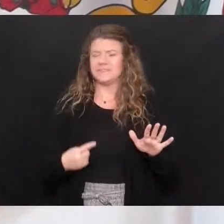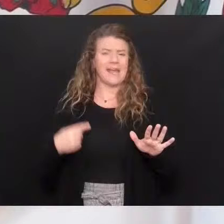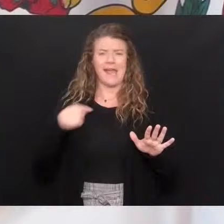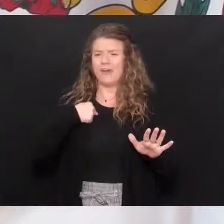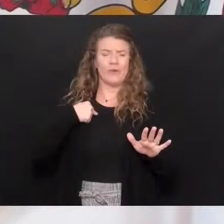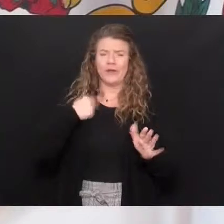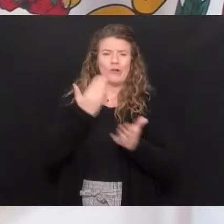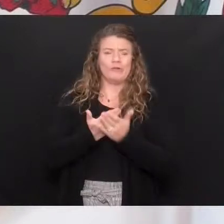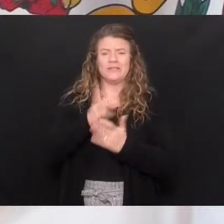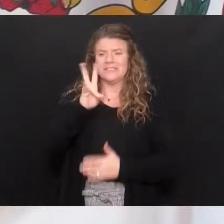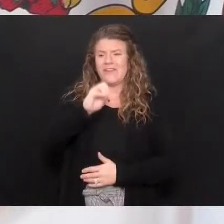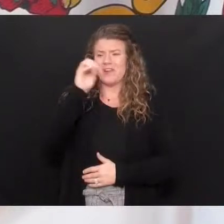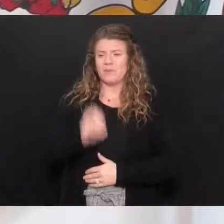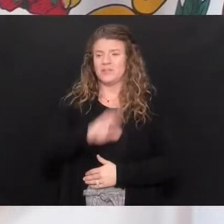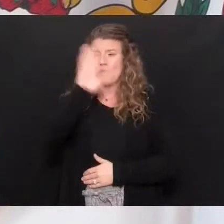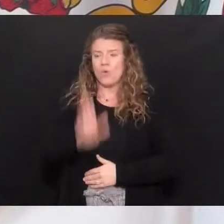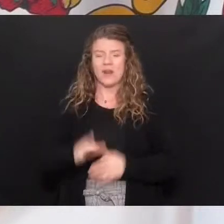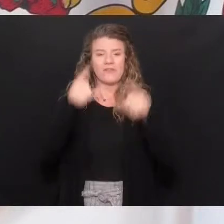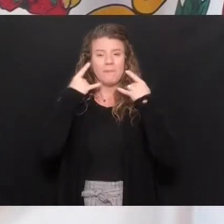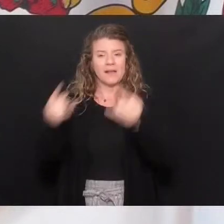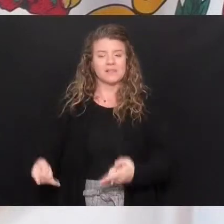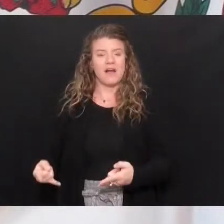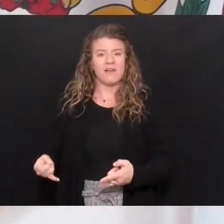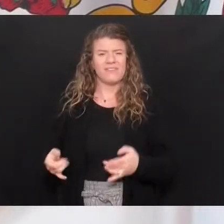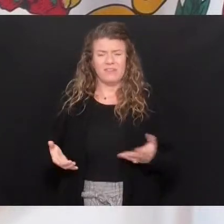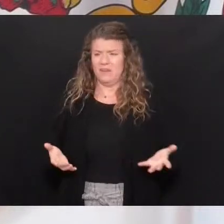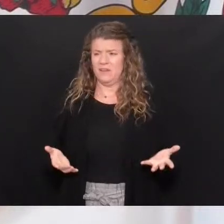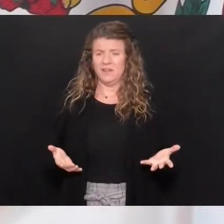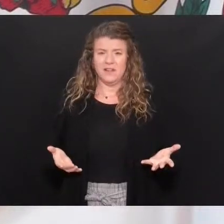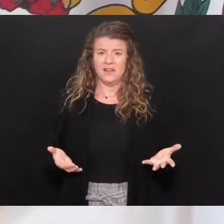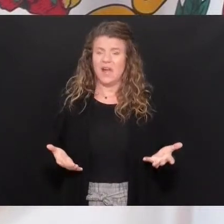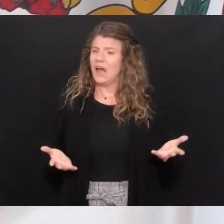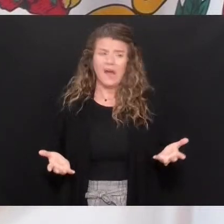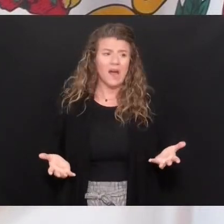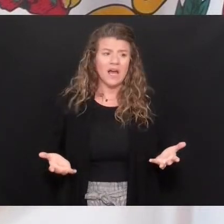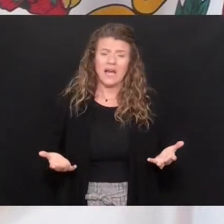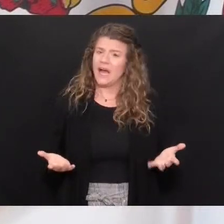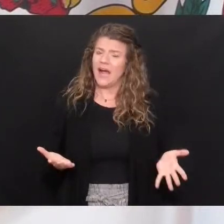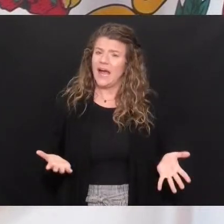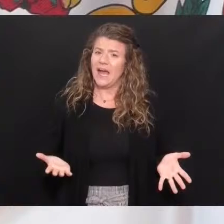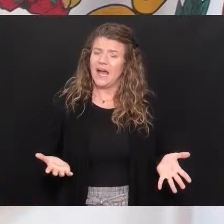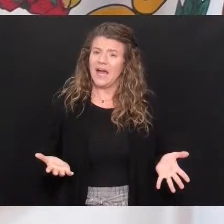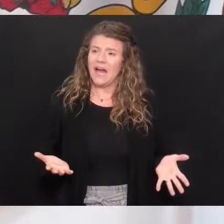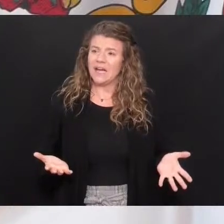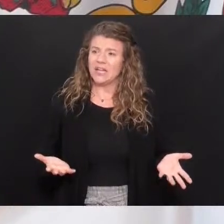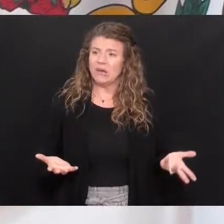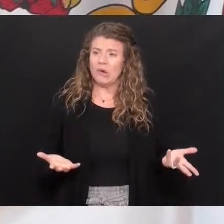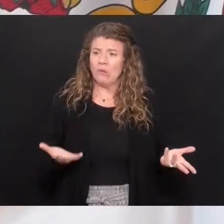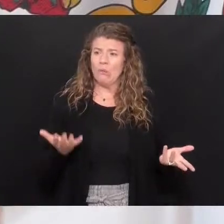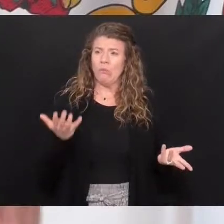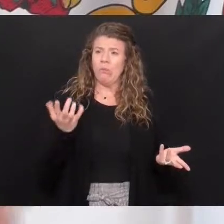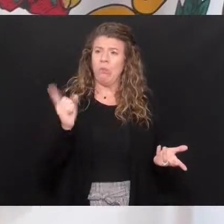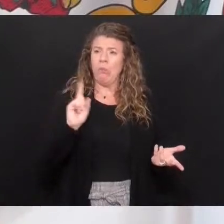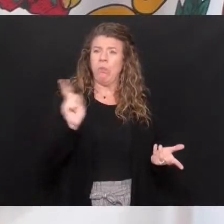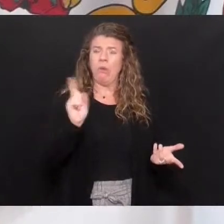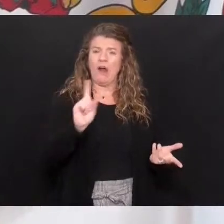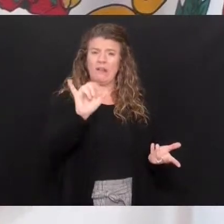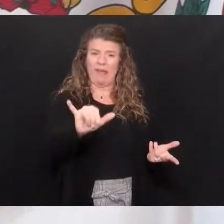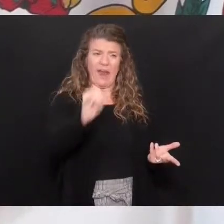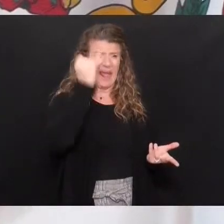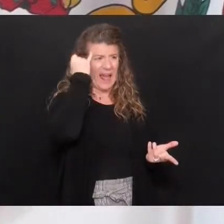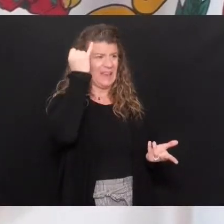get to 70%, we'll never take these masks off. Where in the world, where on earth does that come